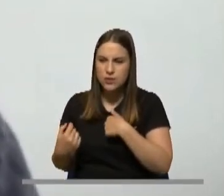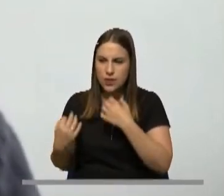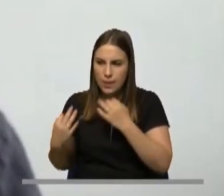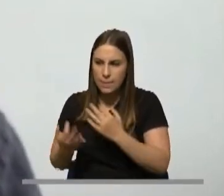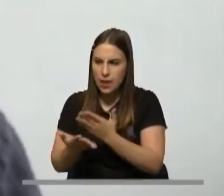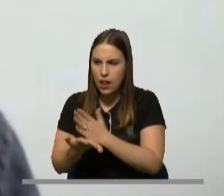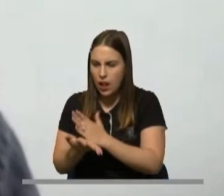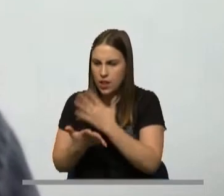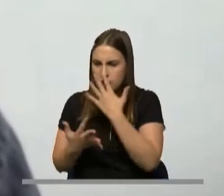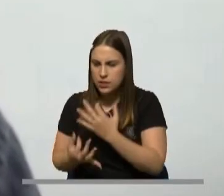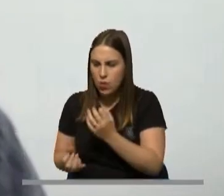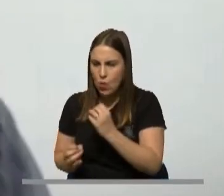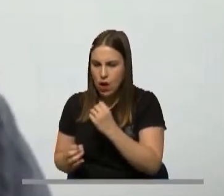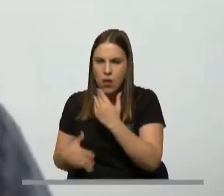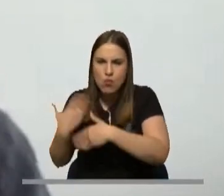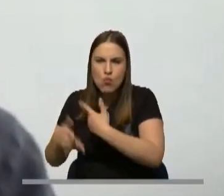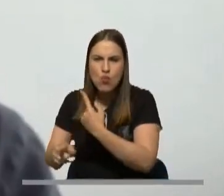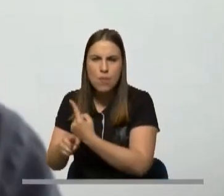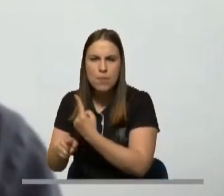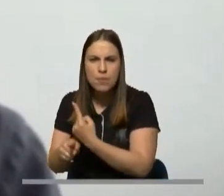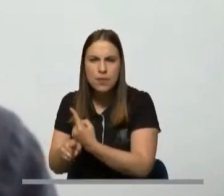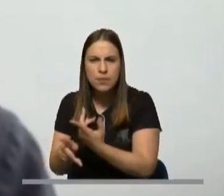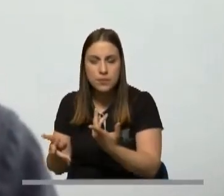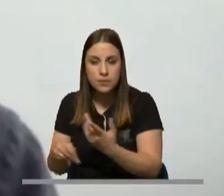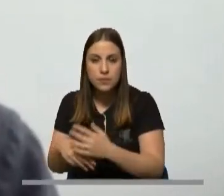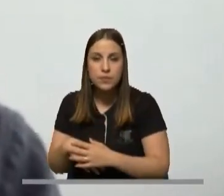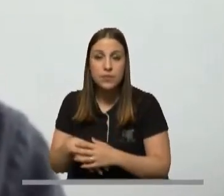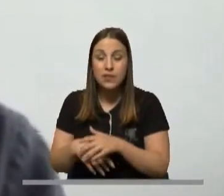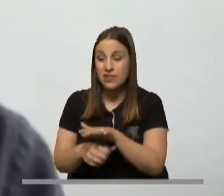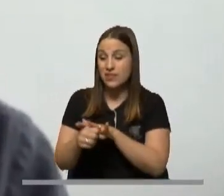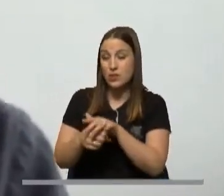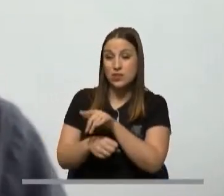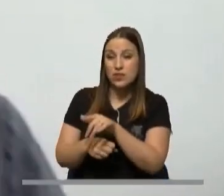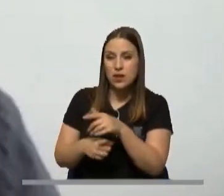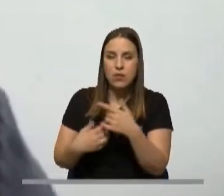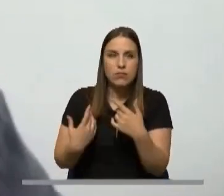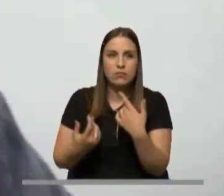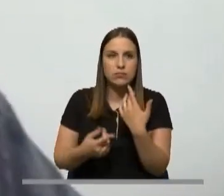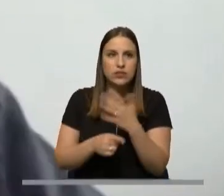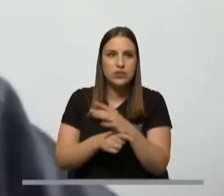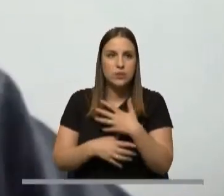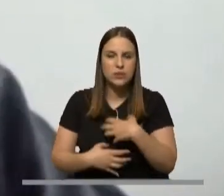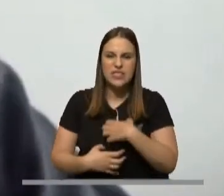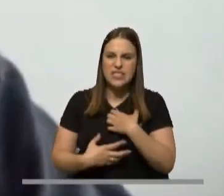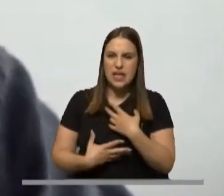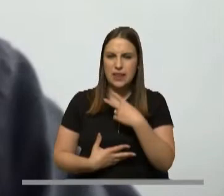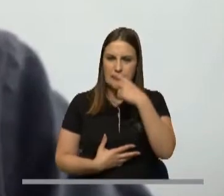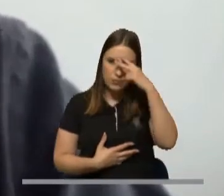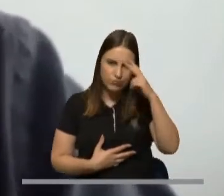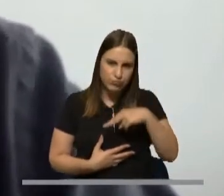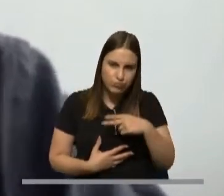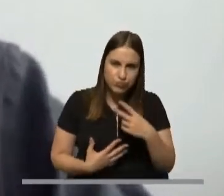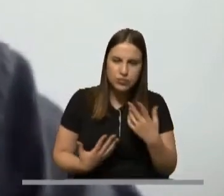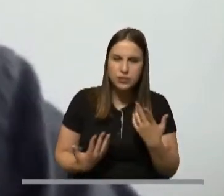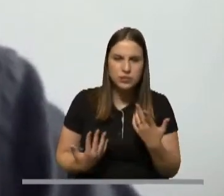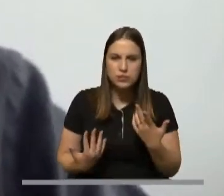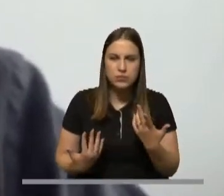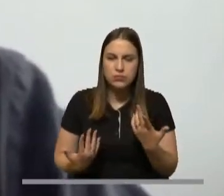and uncertainty. In this situation, it is uncomfortable. We should, if this situation